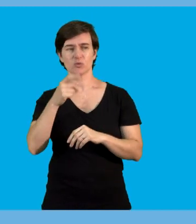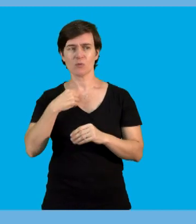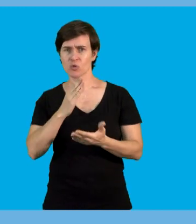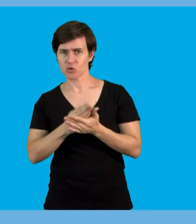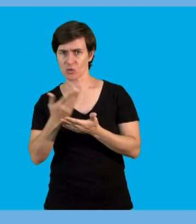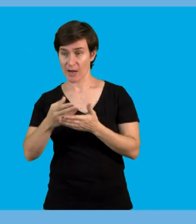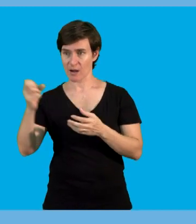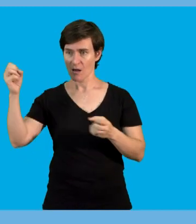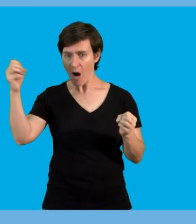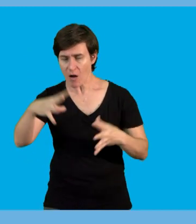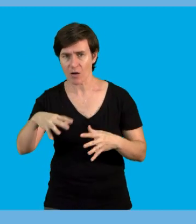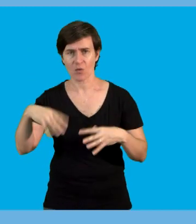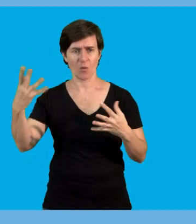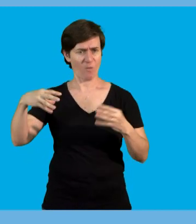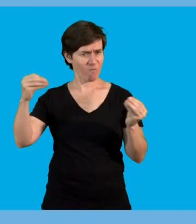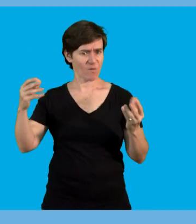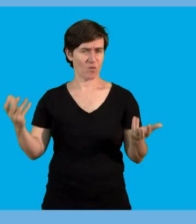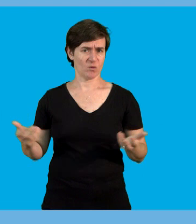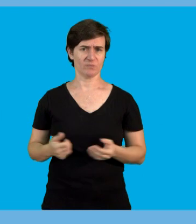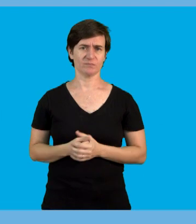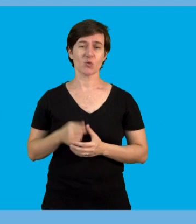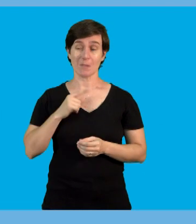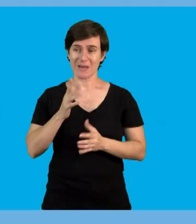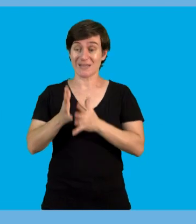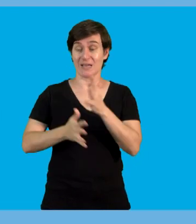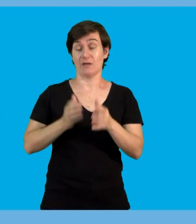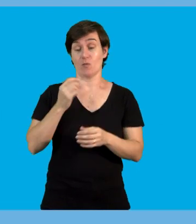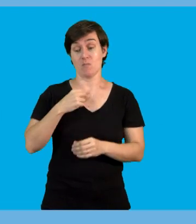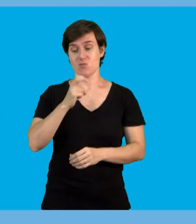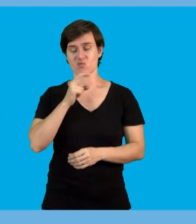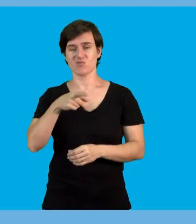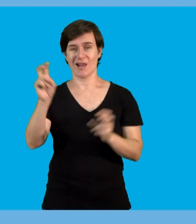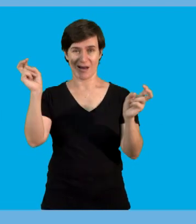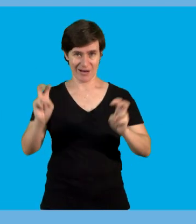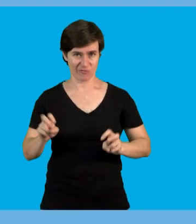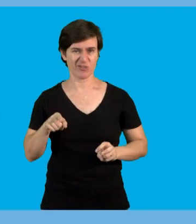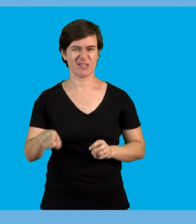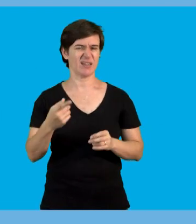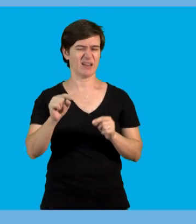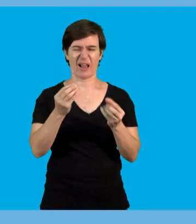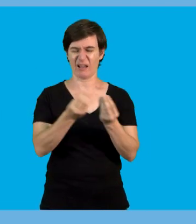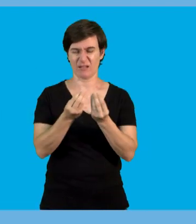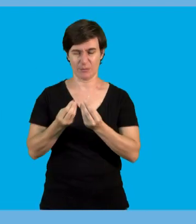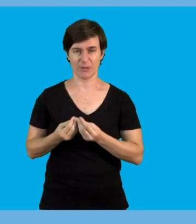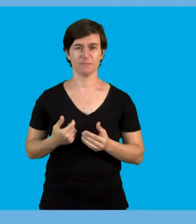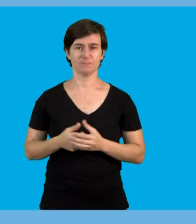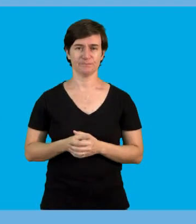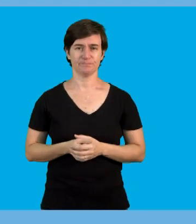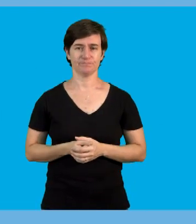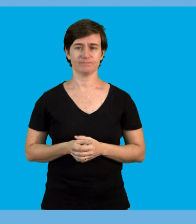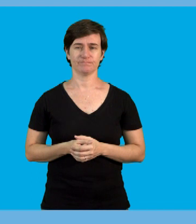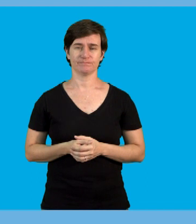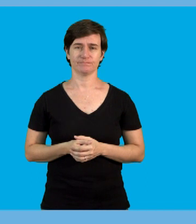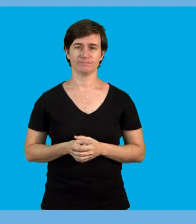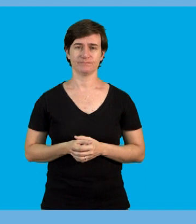any time. So therefore, you need to always be careful when using electricity or when you are around electricity.